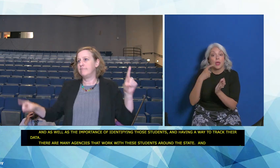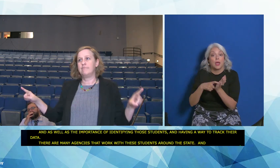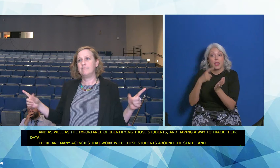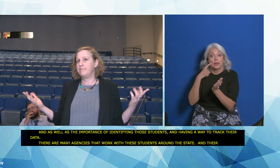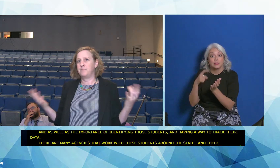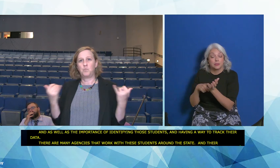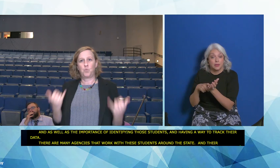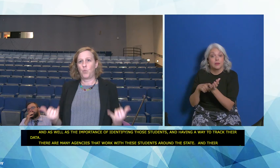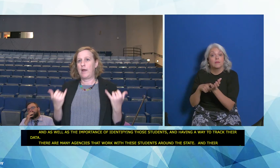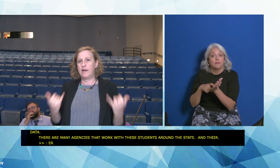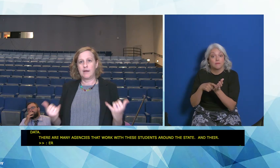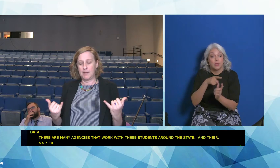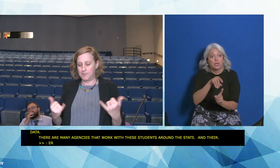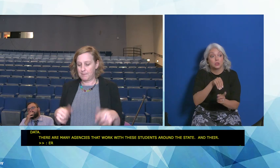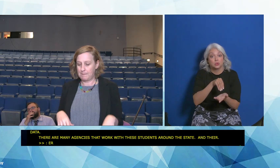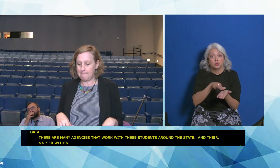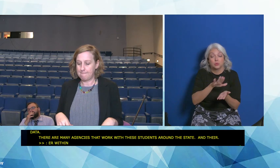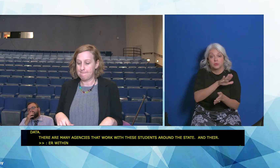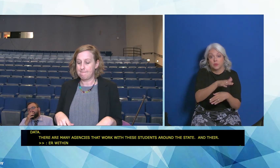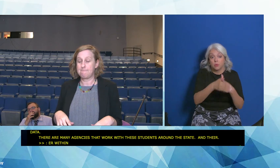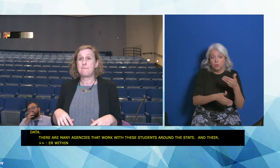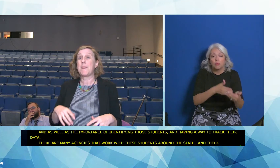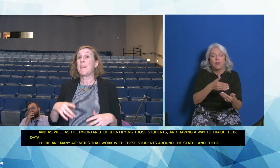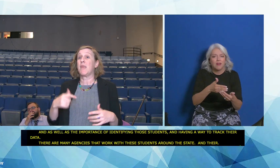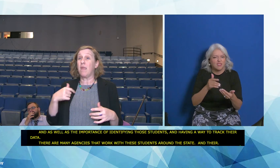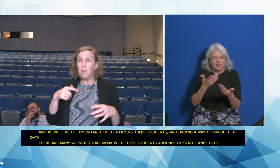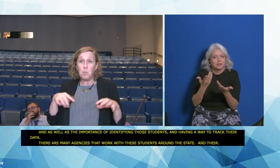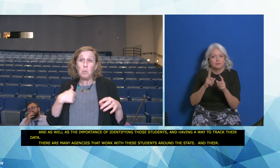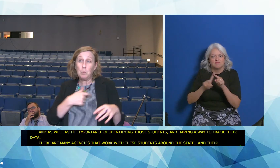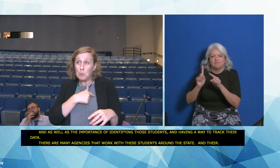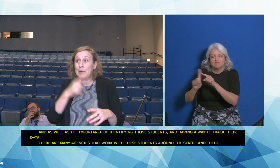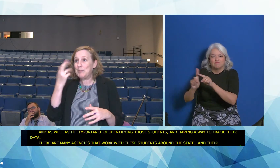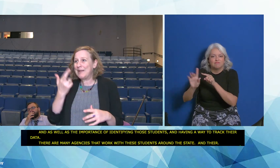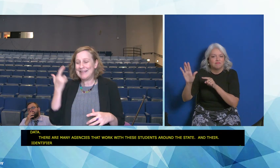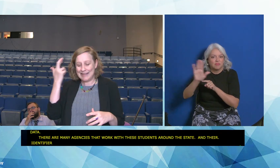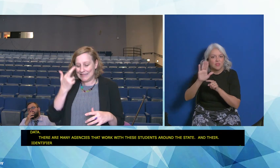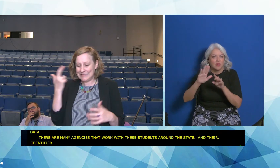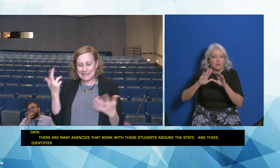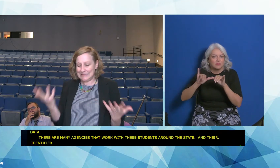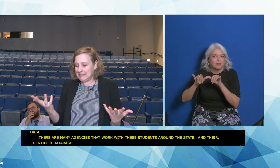database programs varies between agencies.